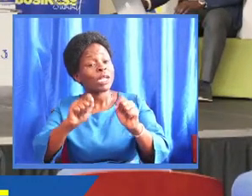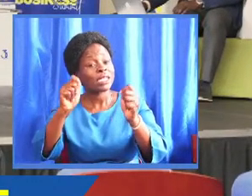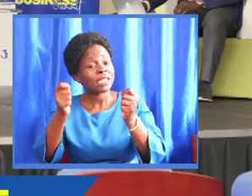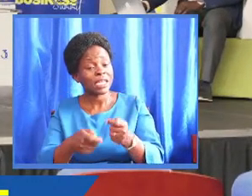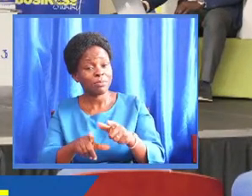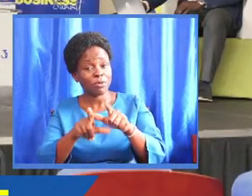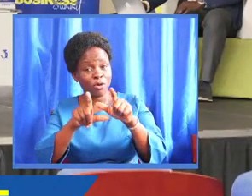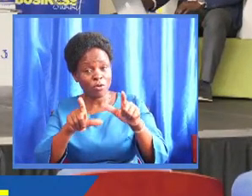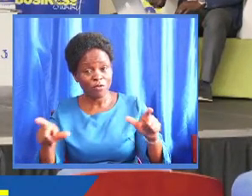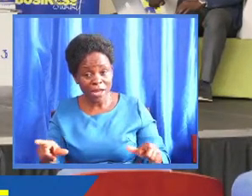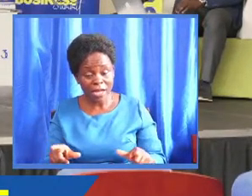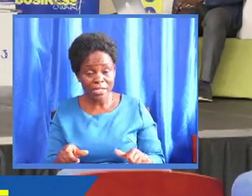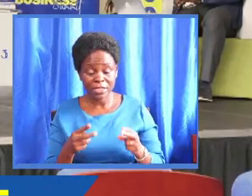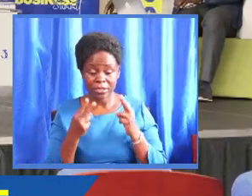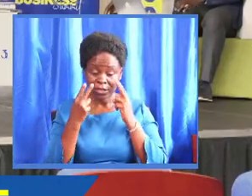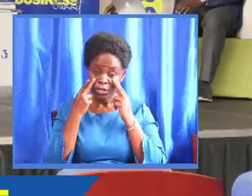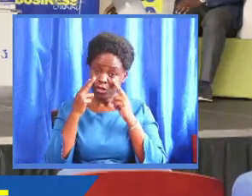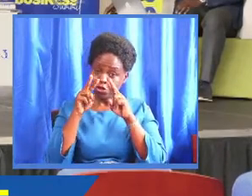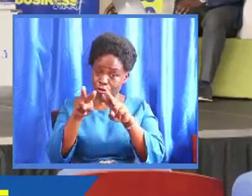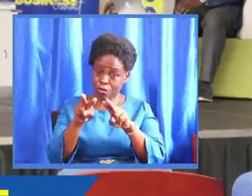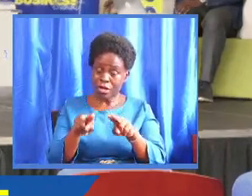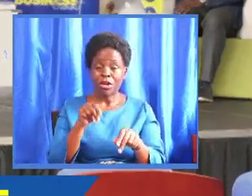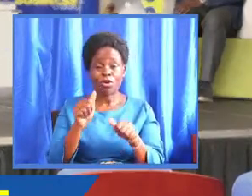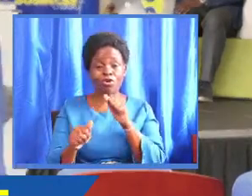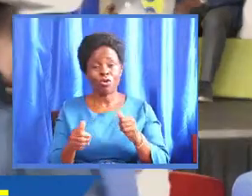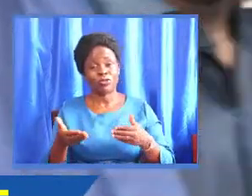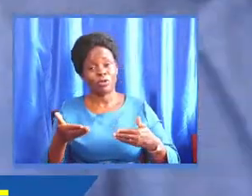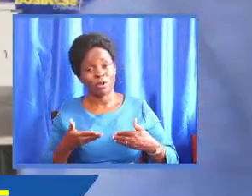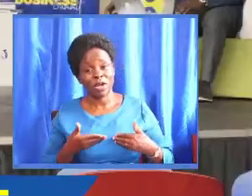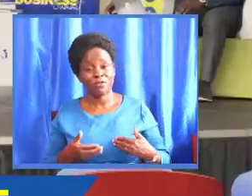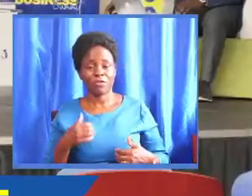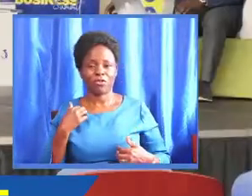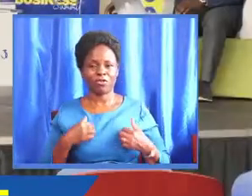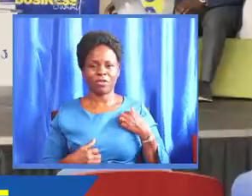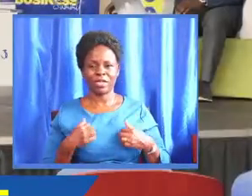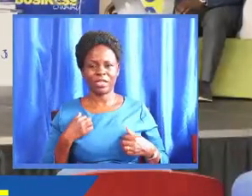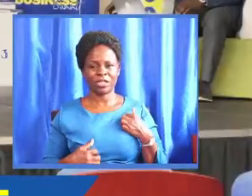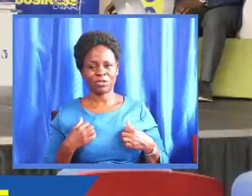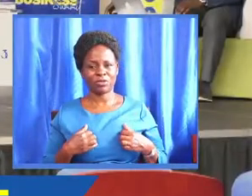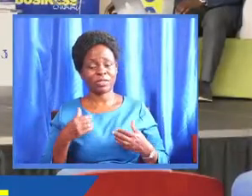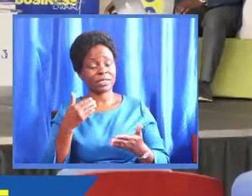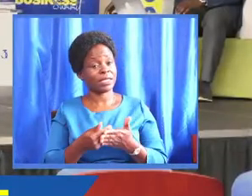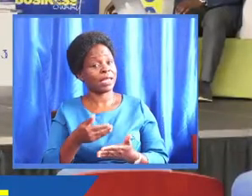are looking at, or you have, or are interested in buying.